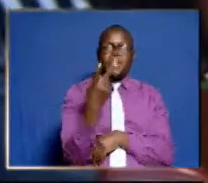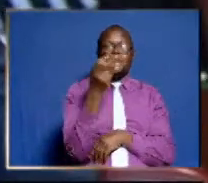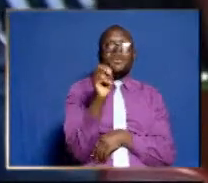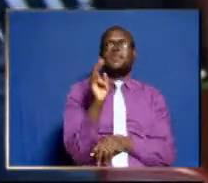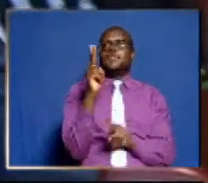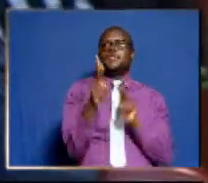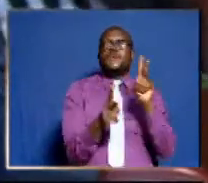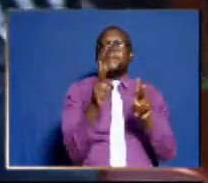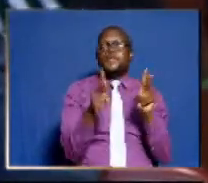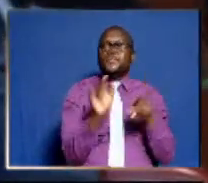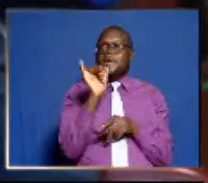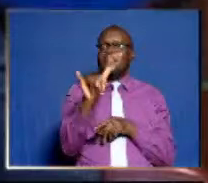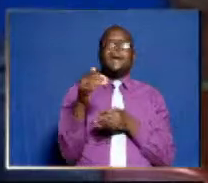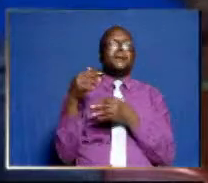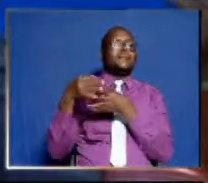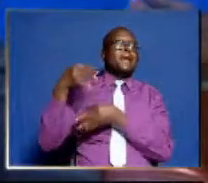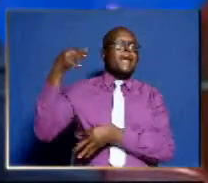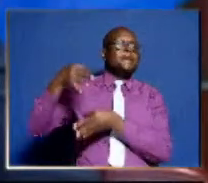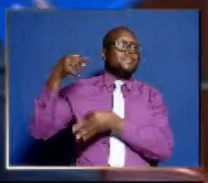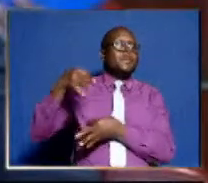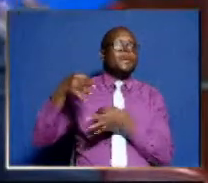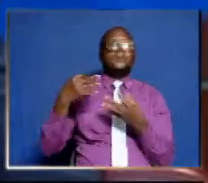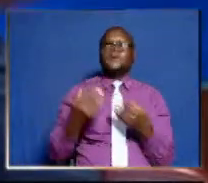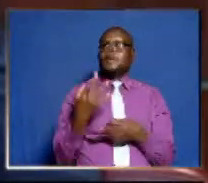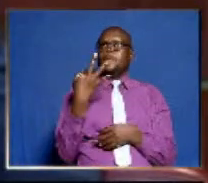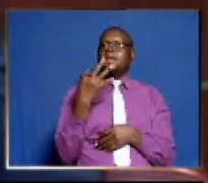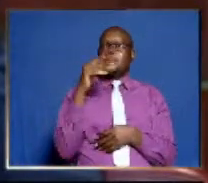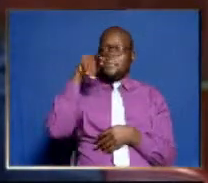2021-2022 is estimated to be